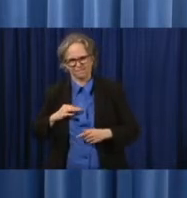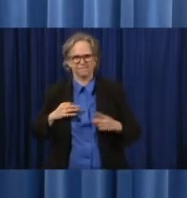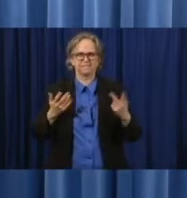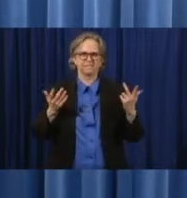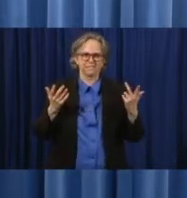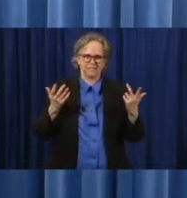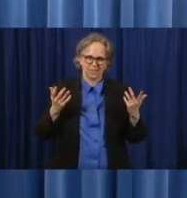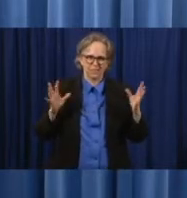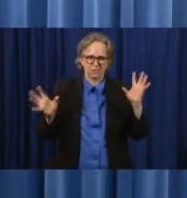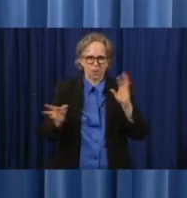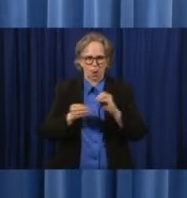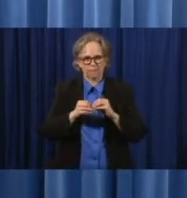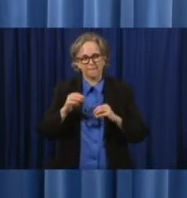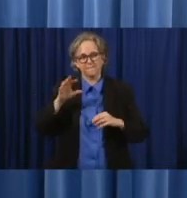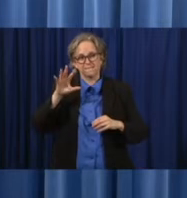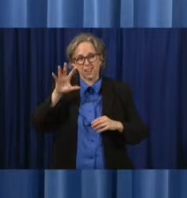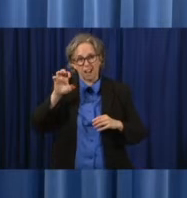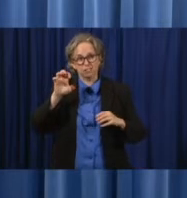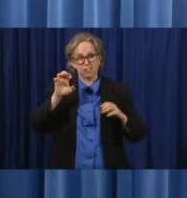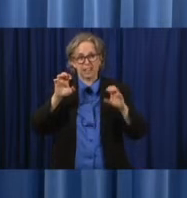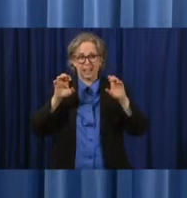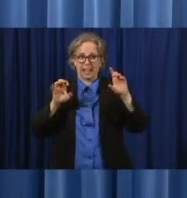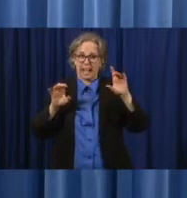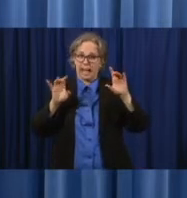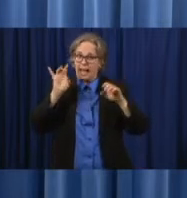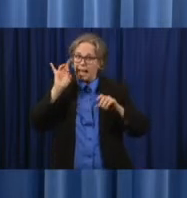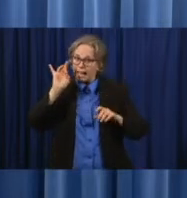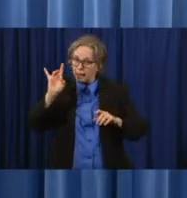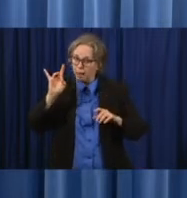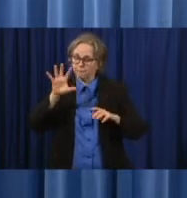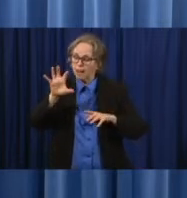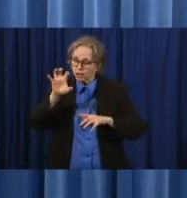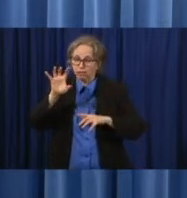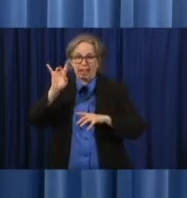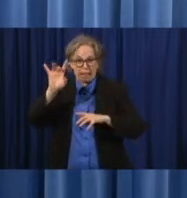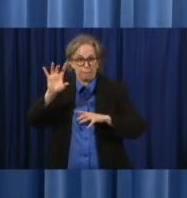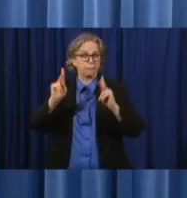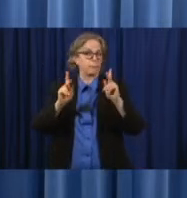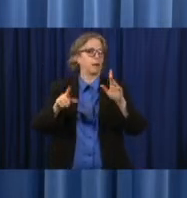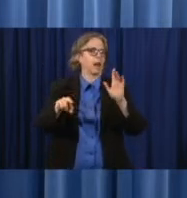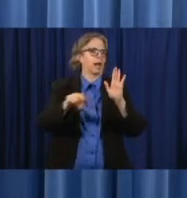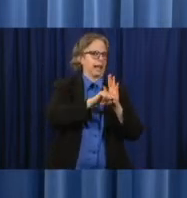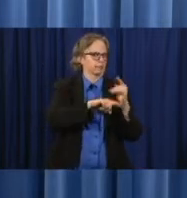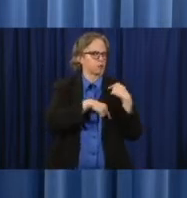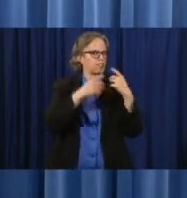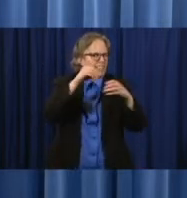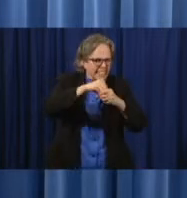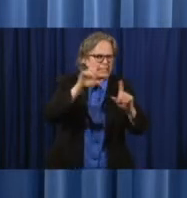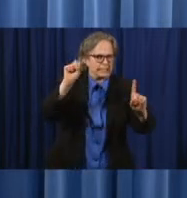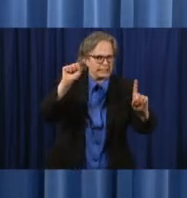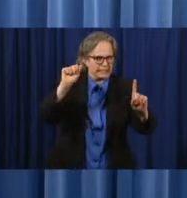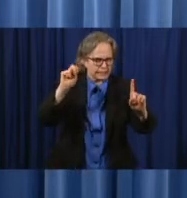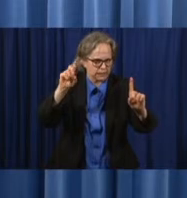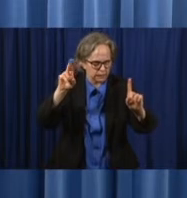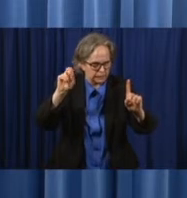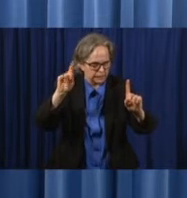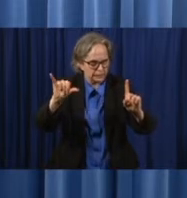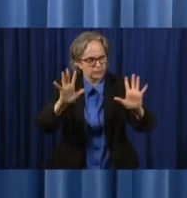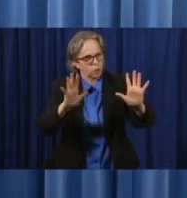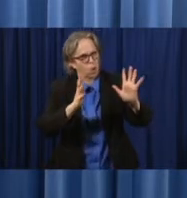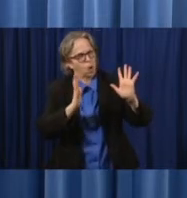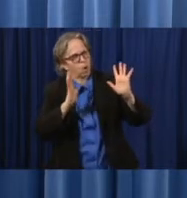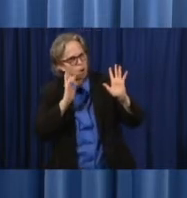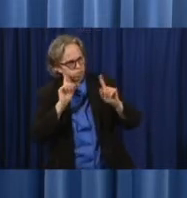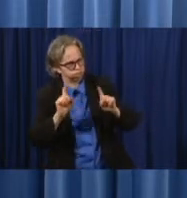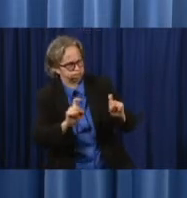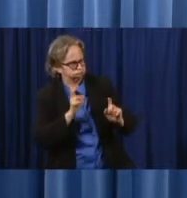so far. Of the residents who tested positive, they're receiving around-the-clock care in the home's enhanced care facility and at Firelands